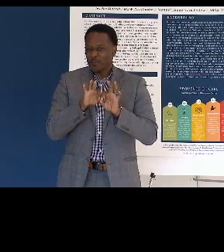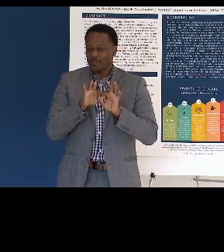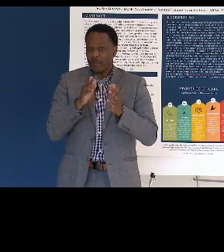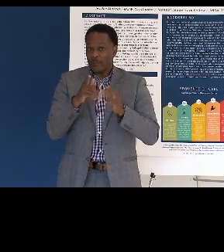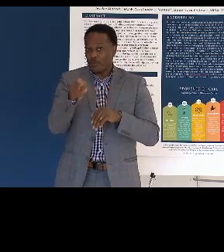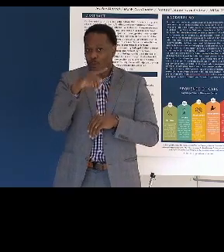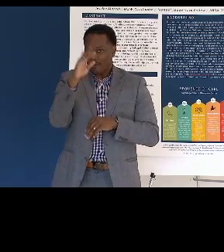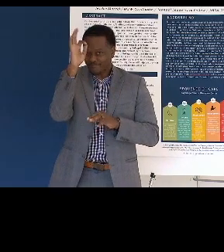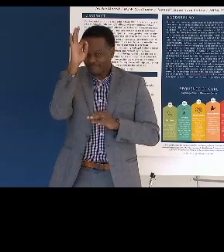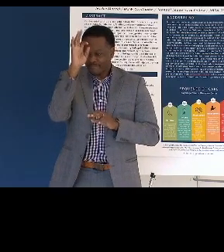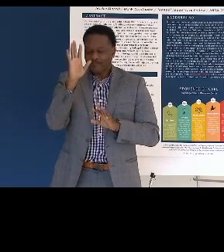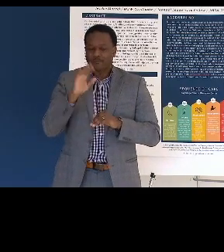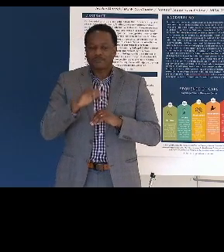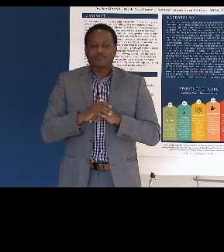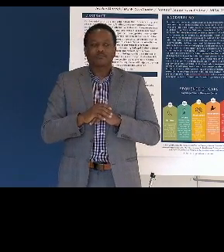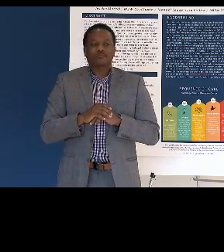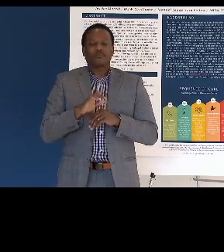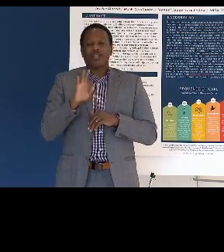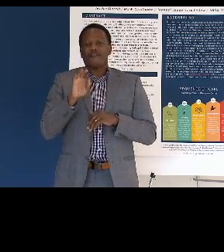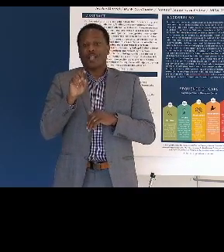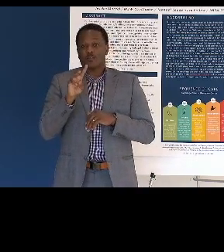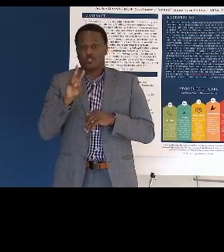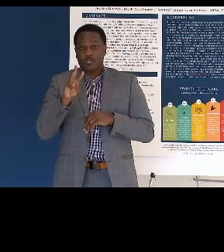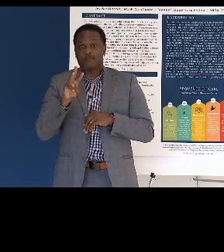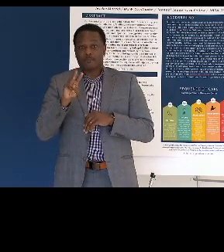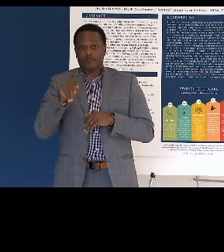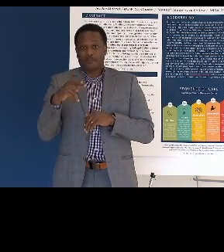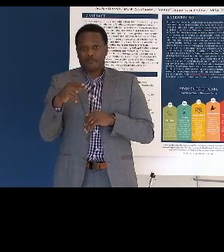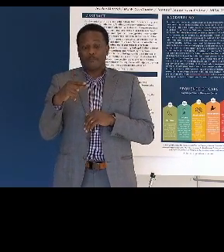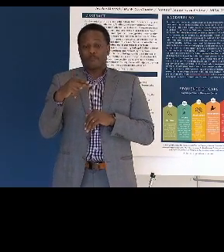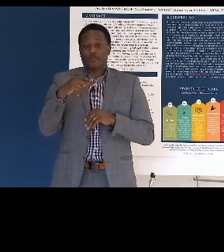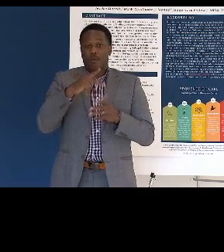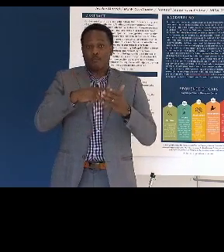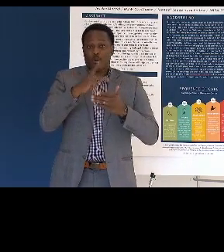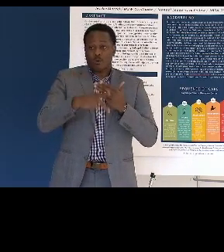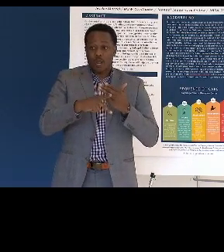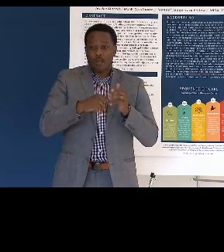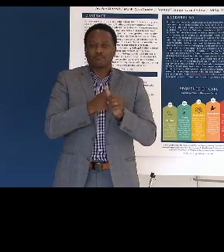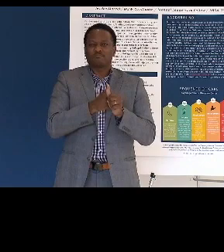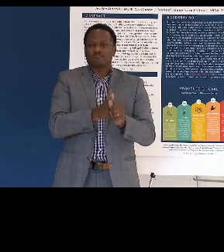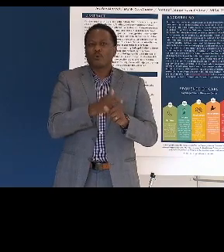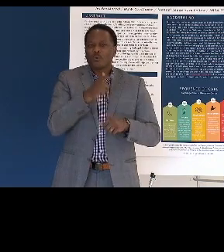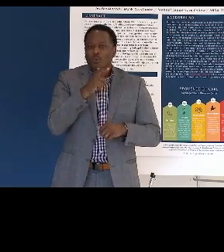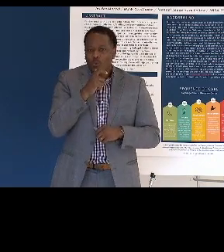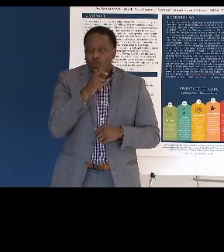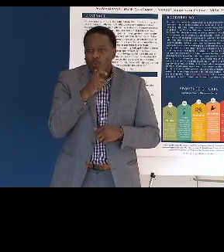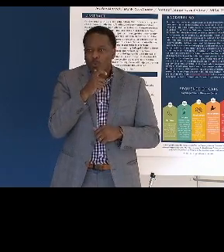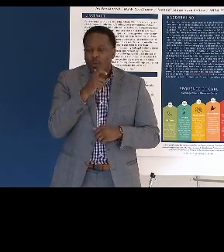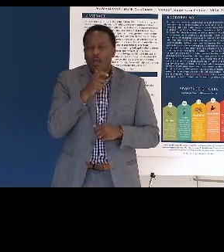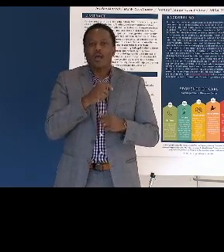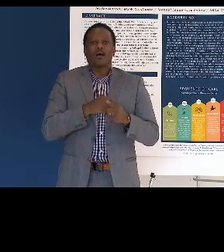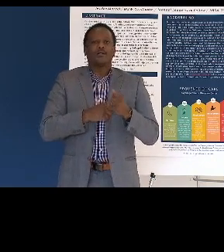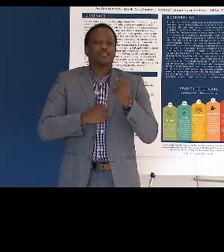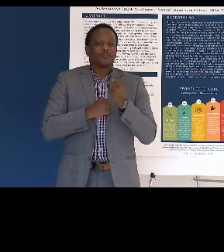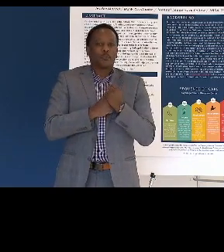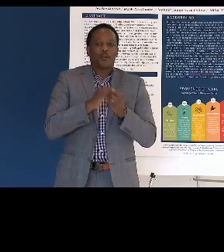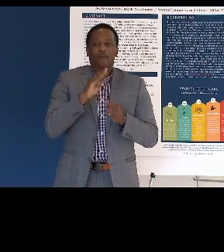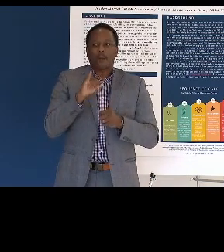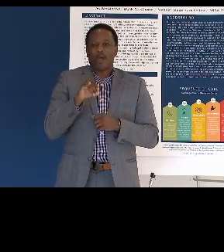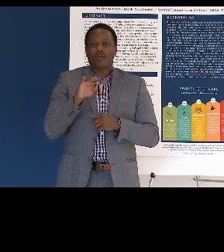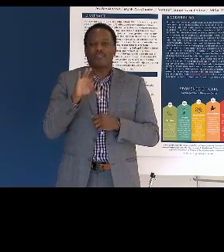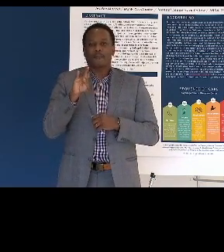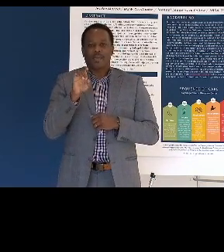with. Our fellowship program is modeled after adapted Israeli programs supported by the Mandel